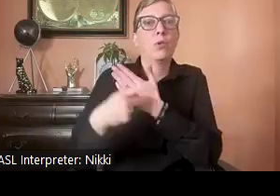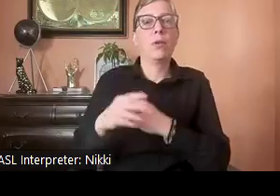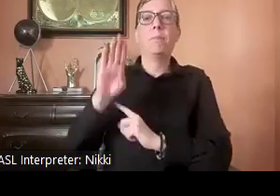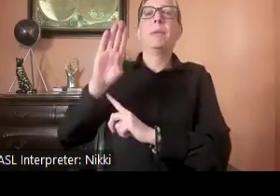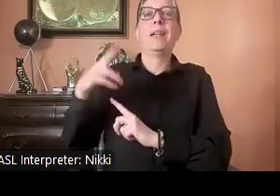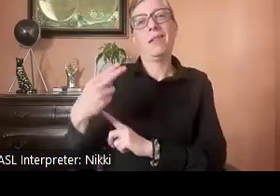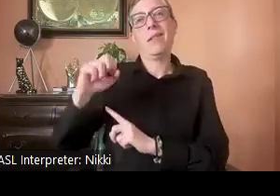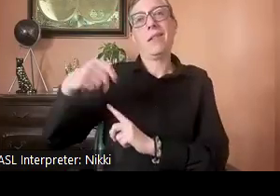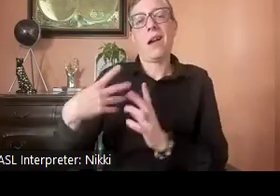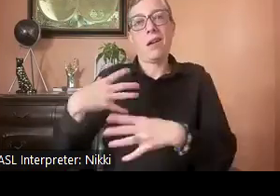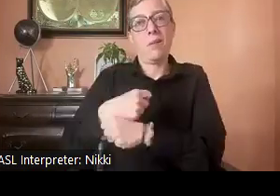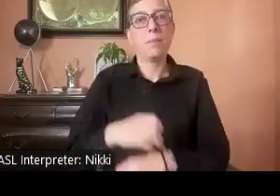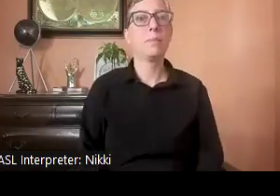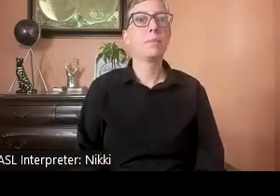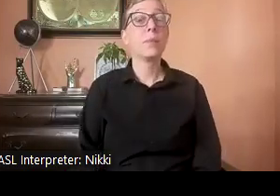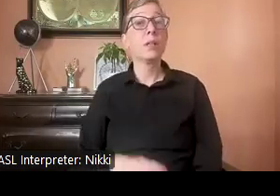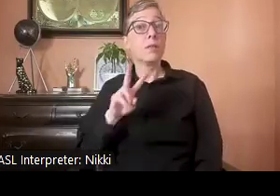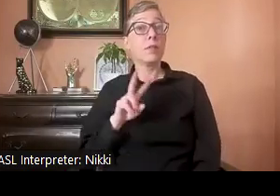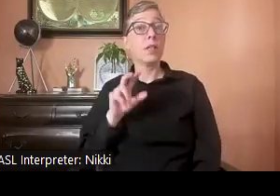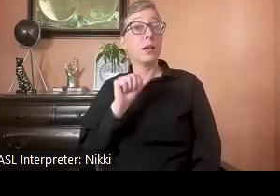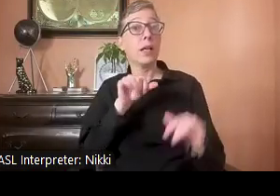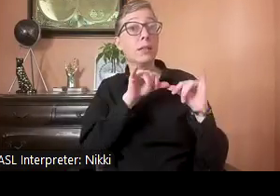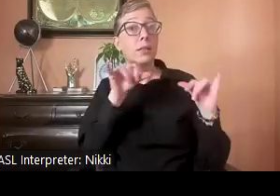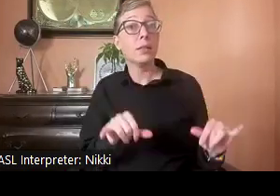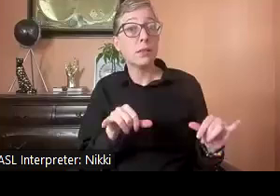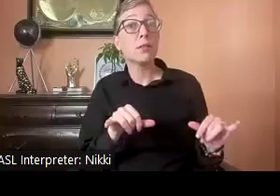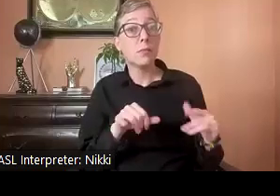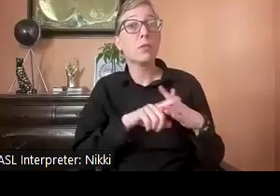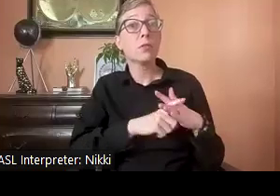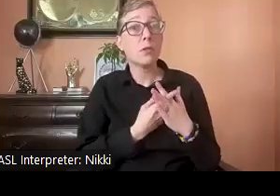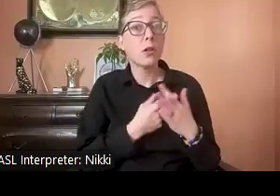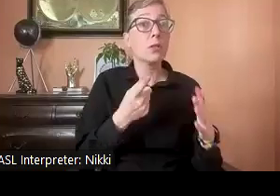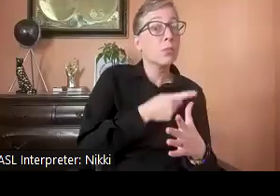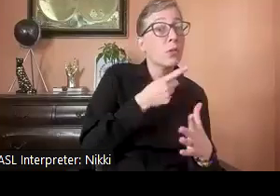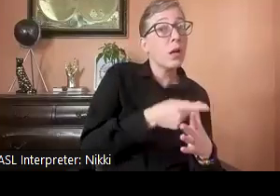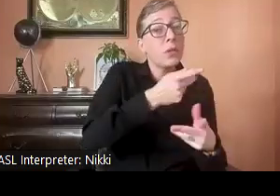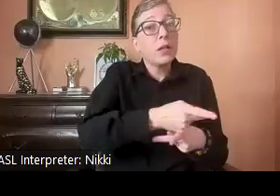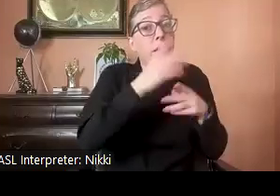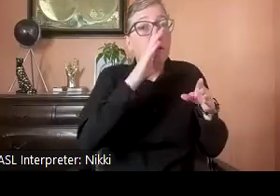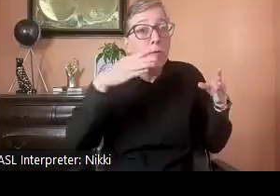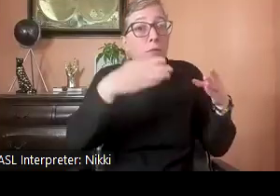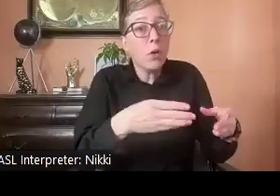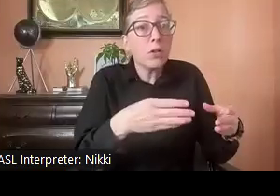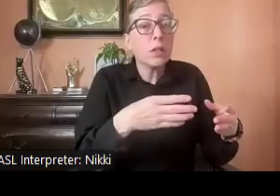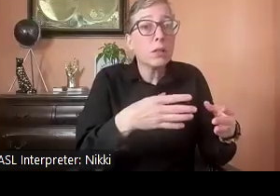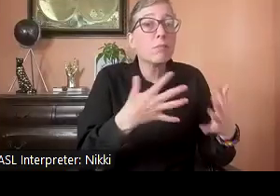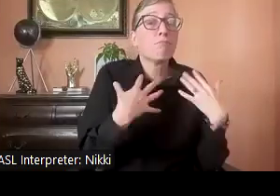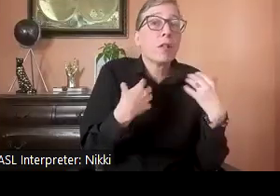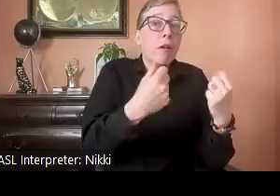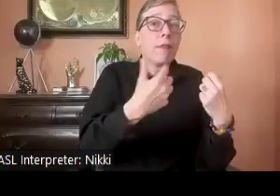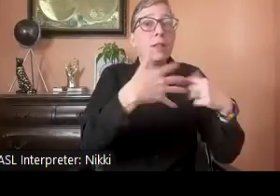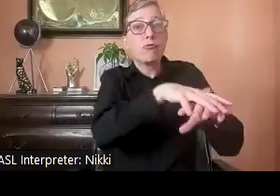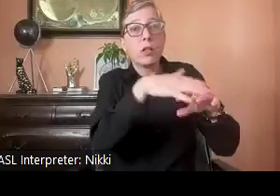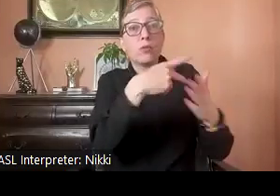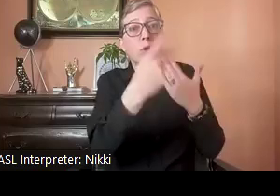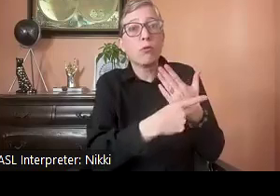launches into a version of primary care behavioral health integration. And family-oriented primary care comes out, the second